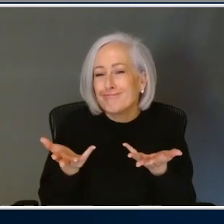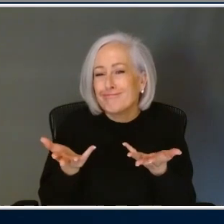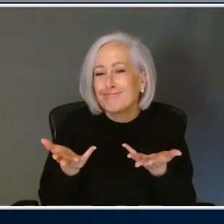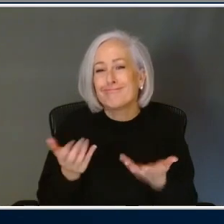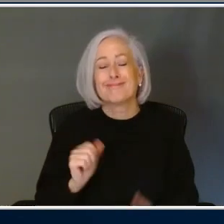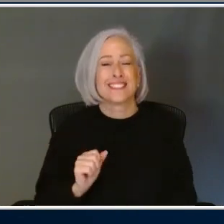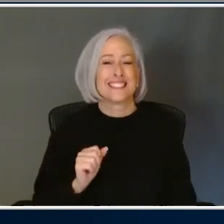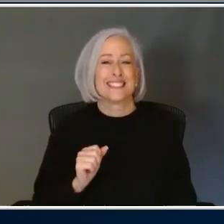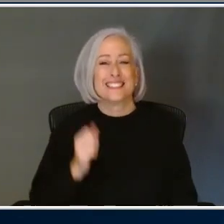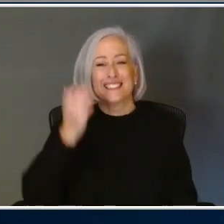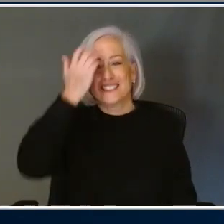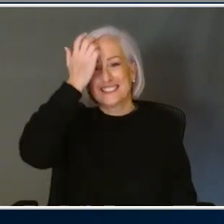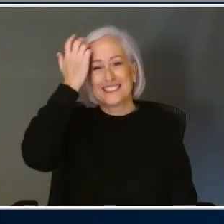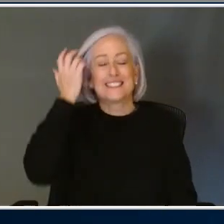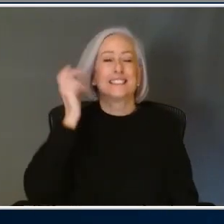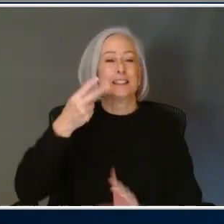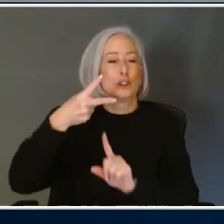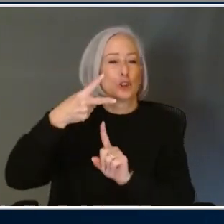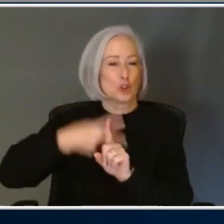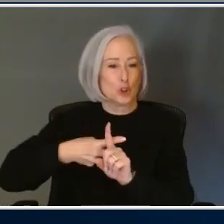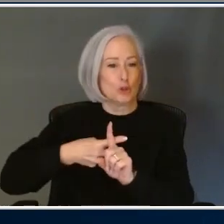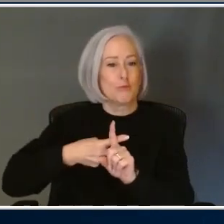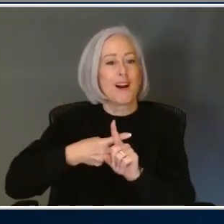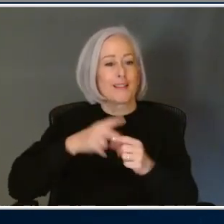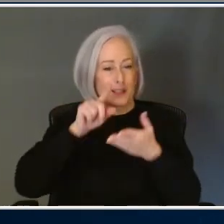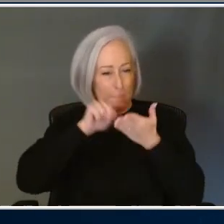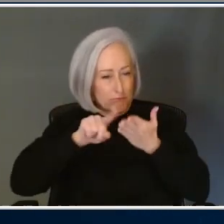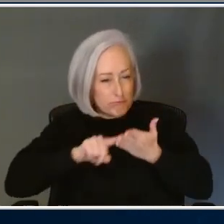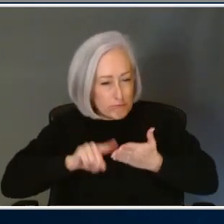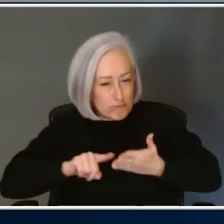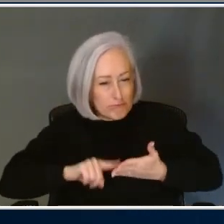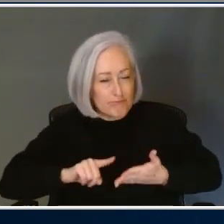like 2 months. I started looking into like